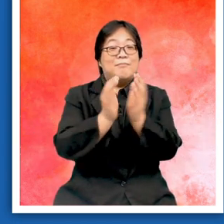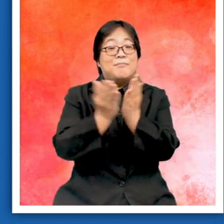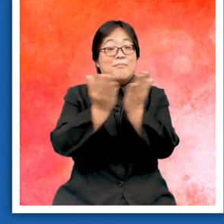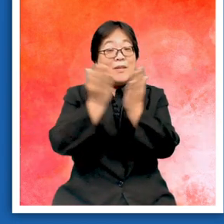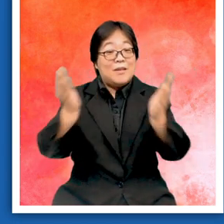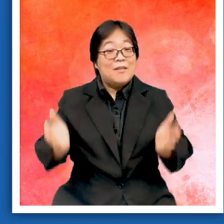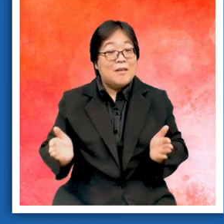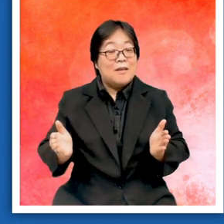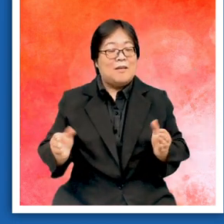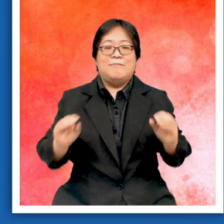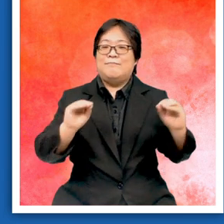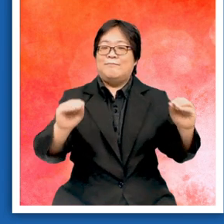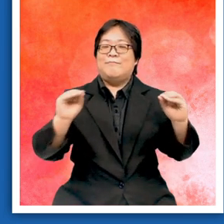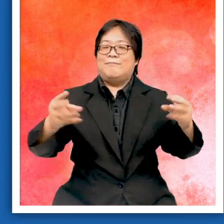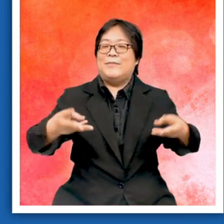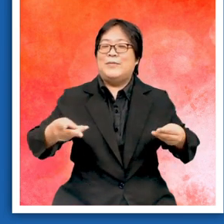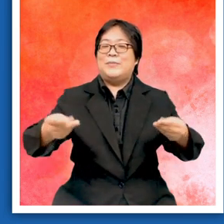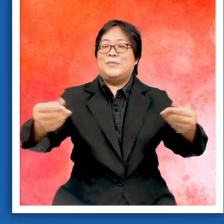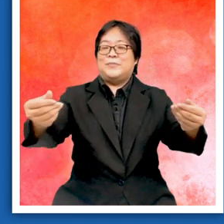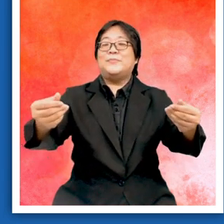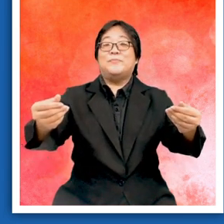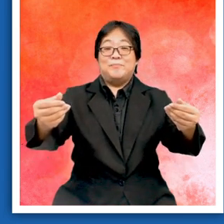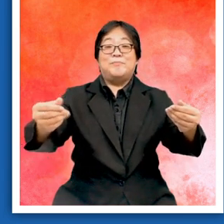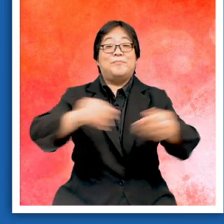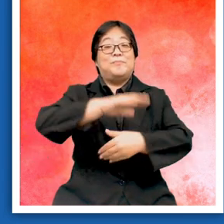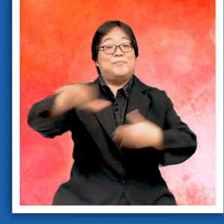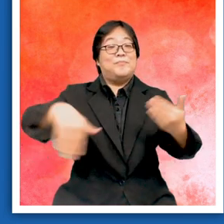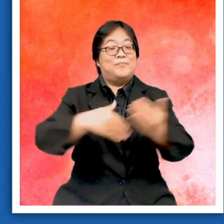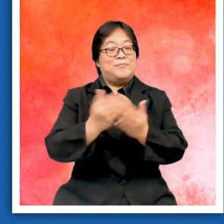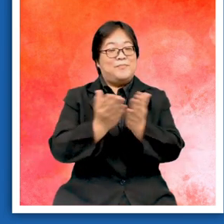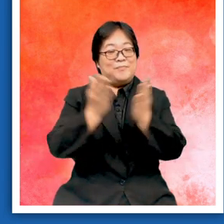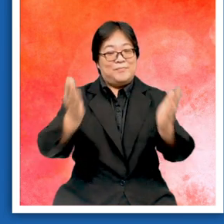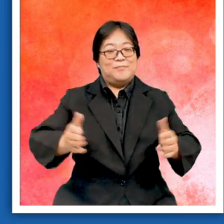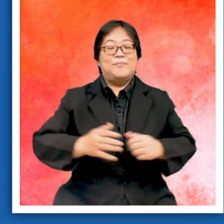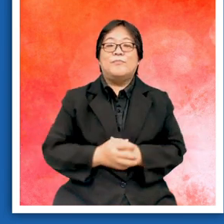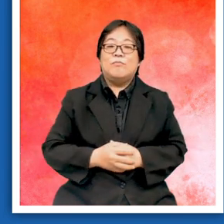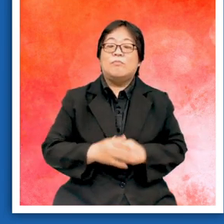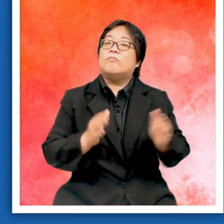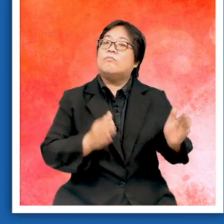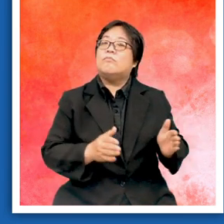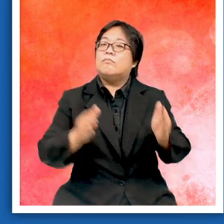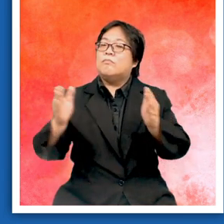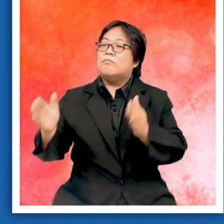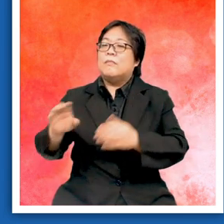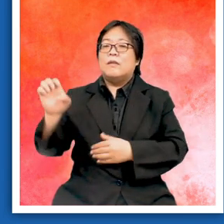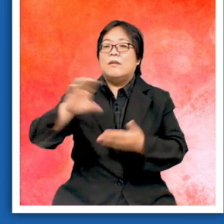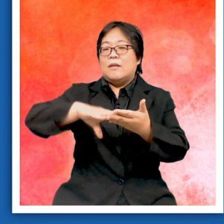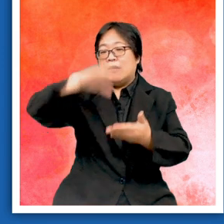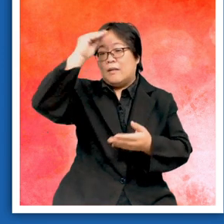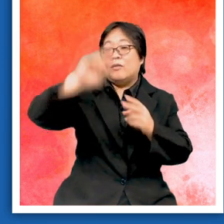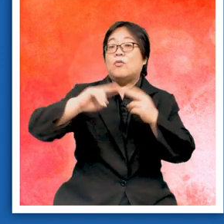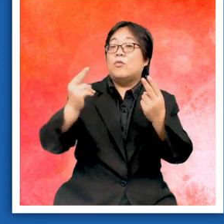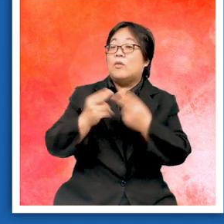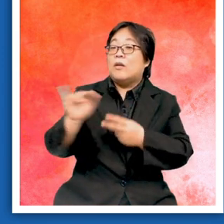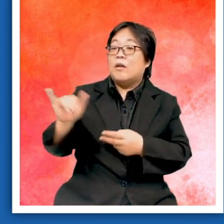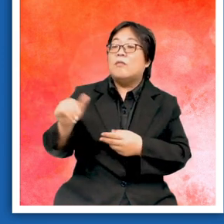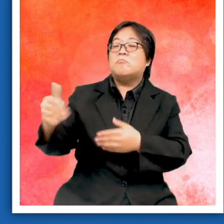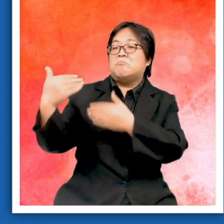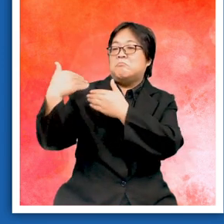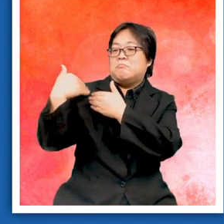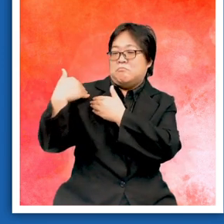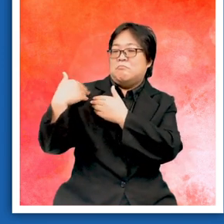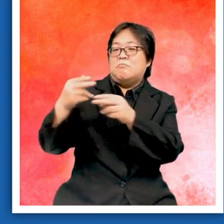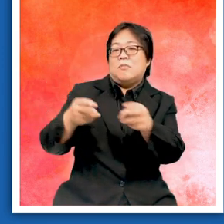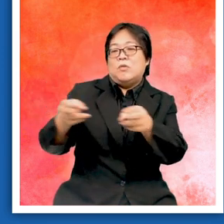and attractive teaching and learning experience to our students. Other than that, the e-learning unit is also in charge in